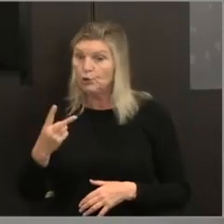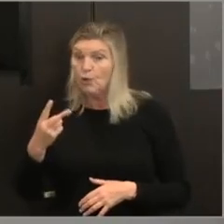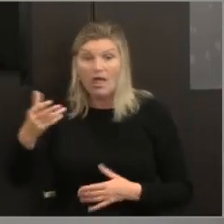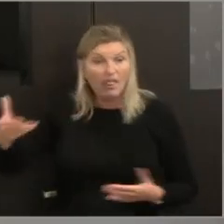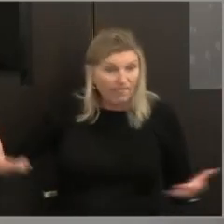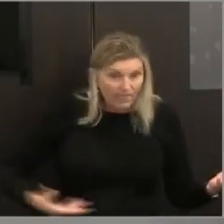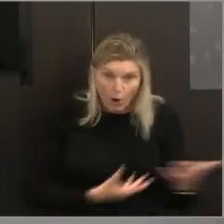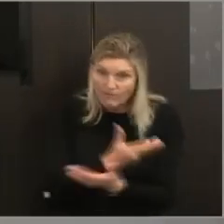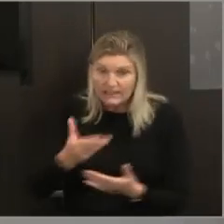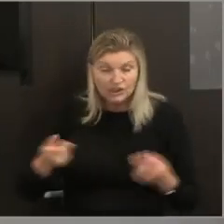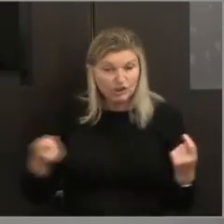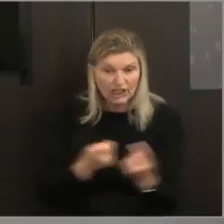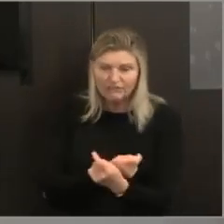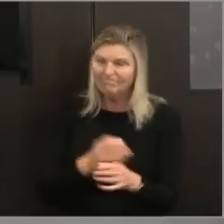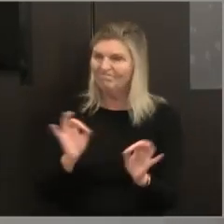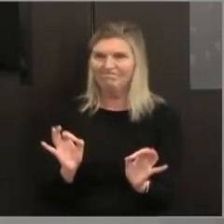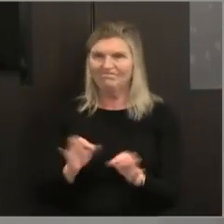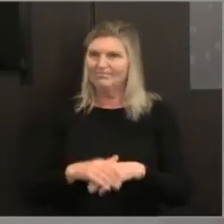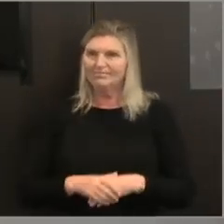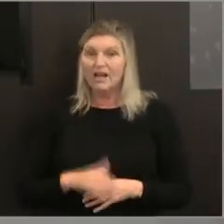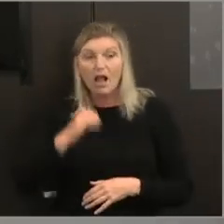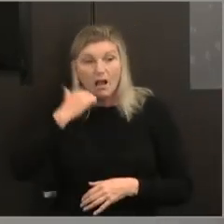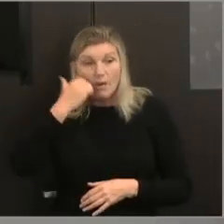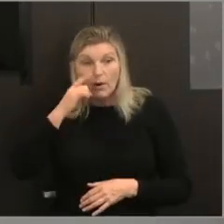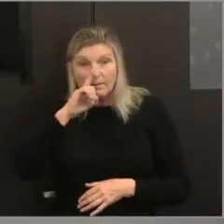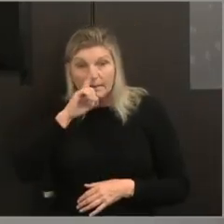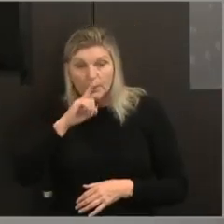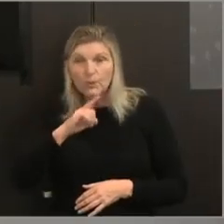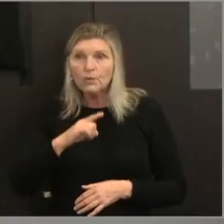changed over the years because Māori people have always